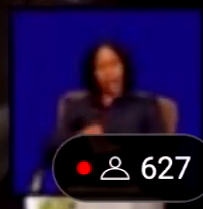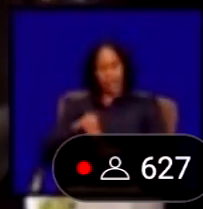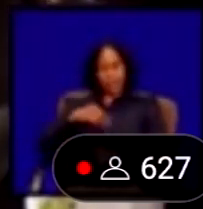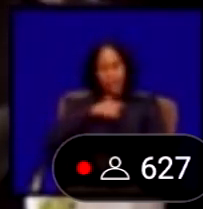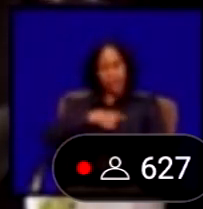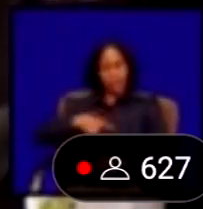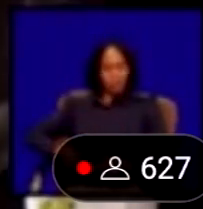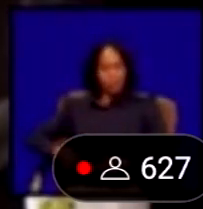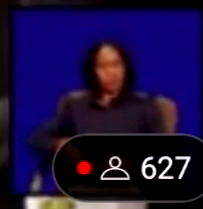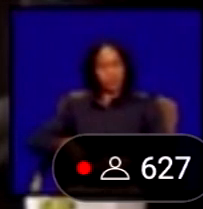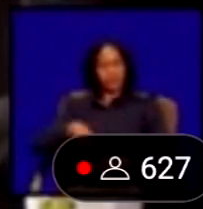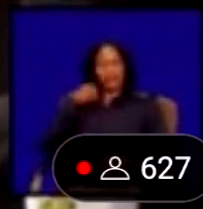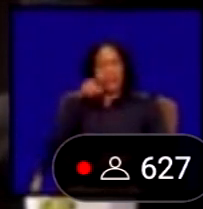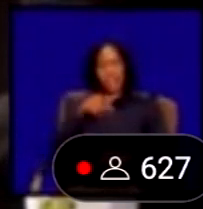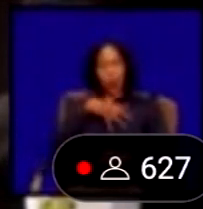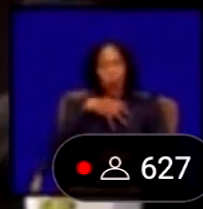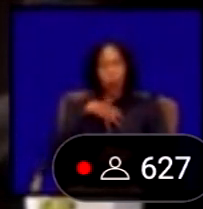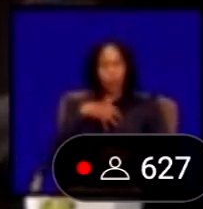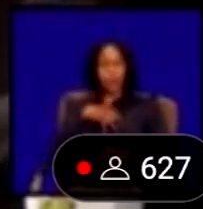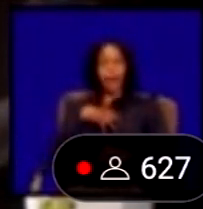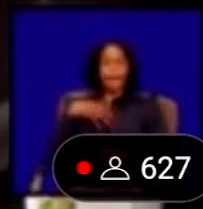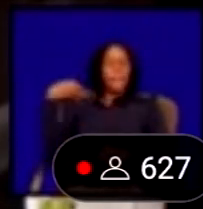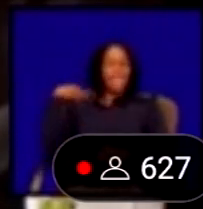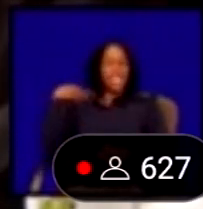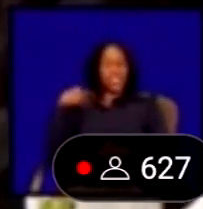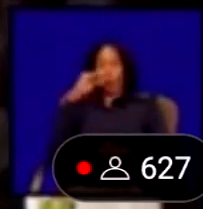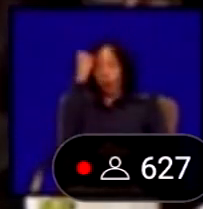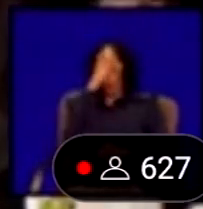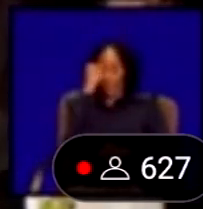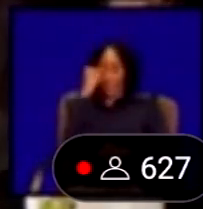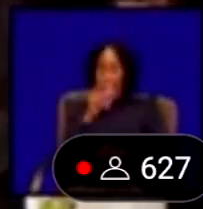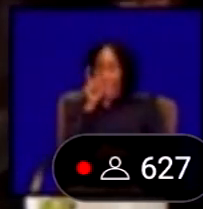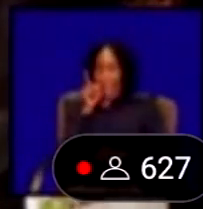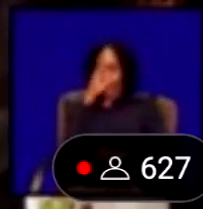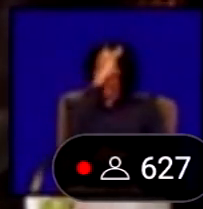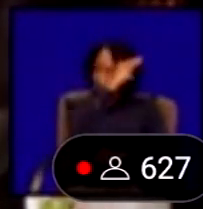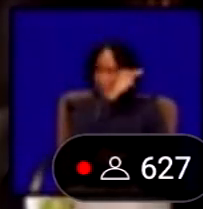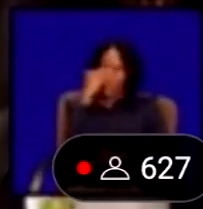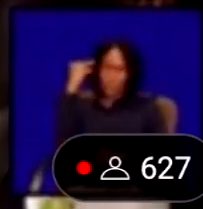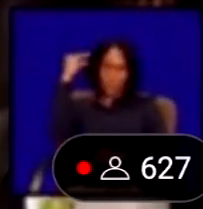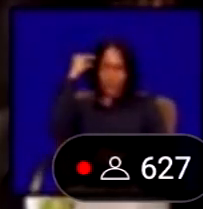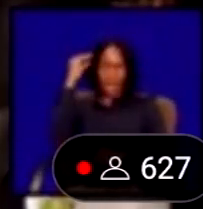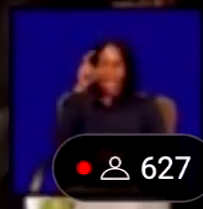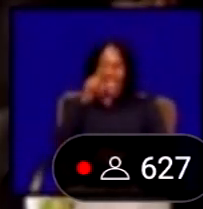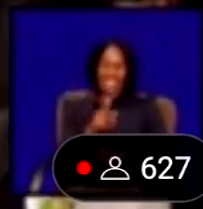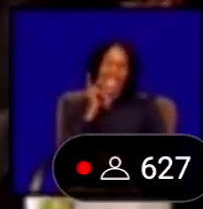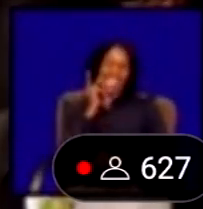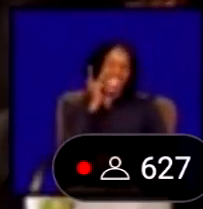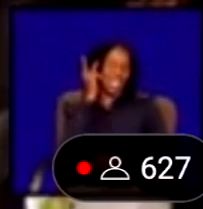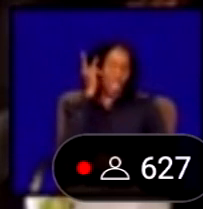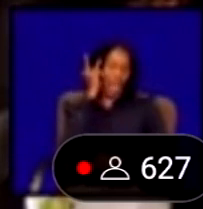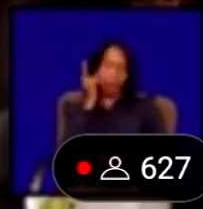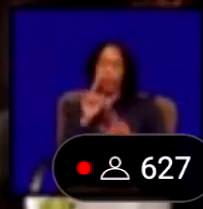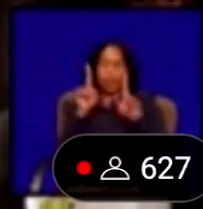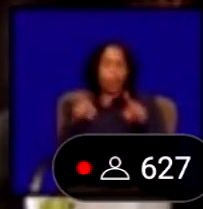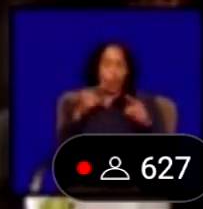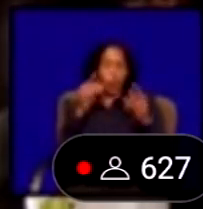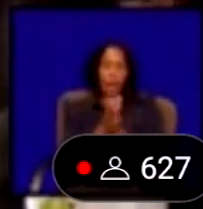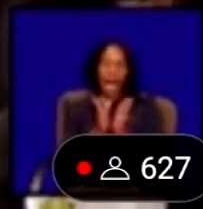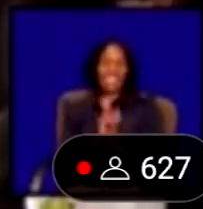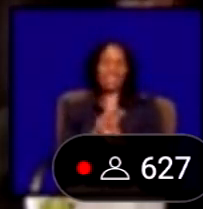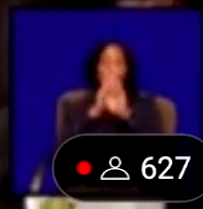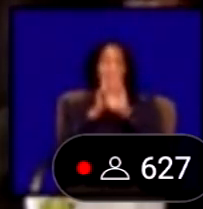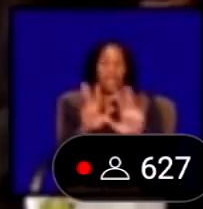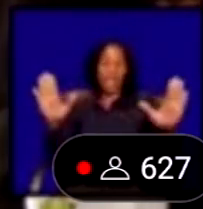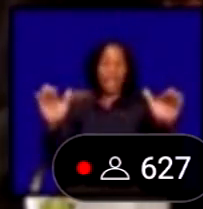of Police, Mr. Becky Cele. This is a shame, therefore, that you cannot report an equal number of